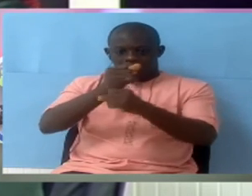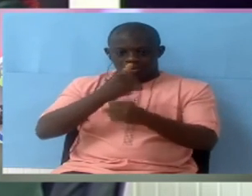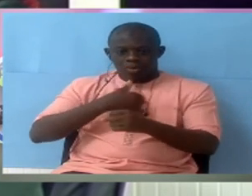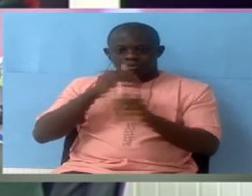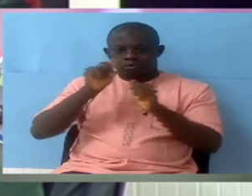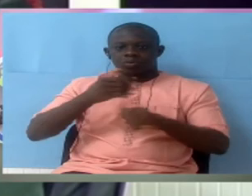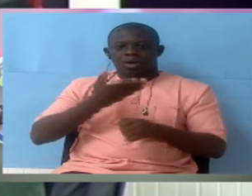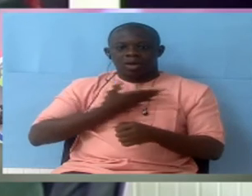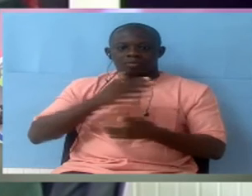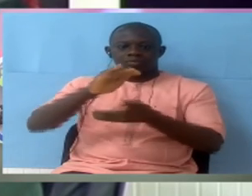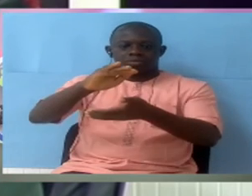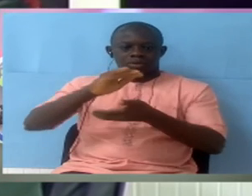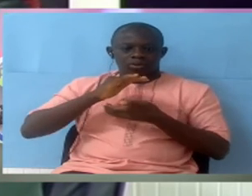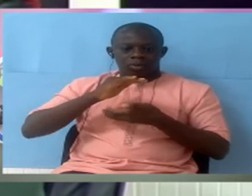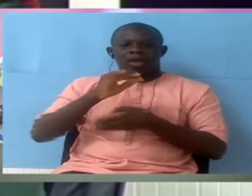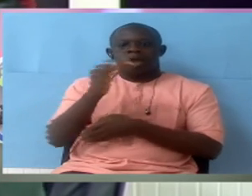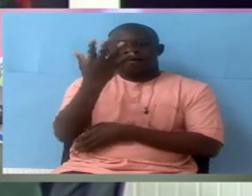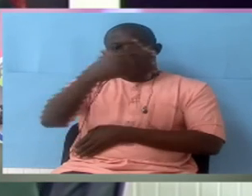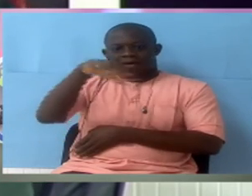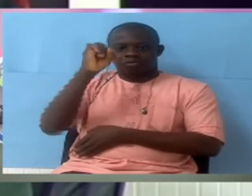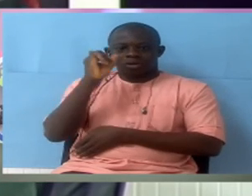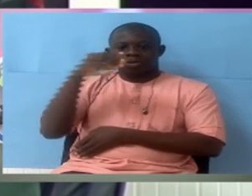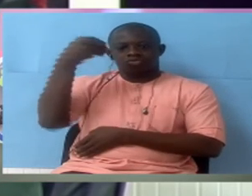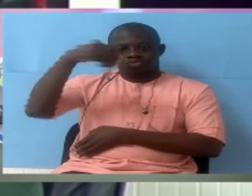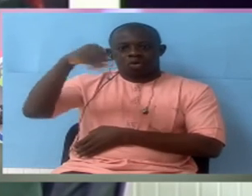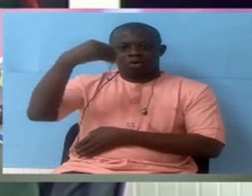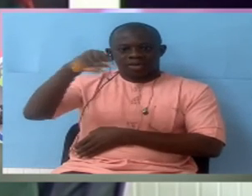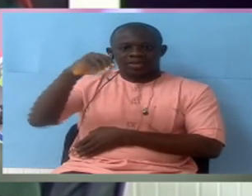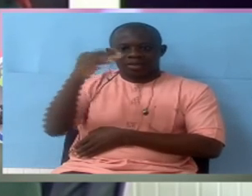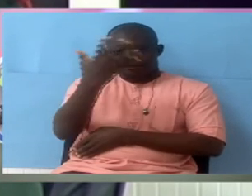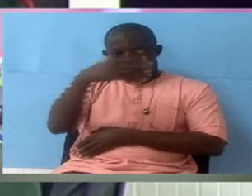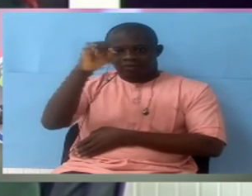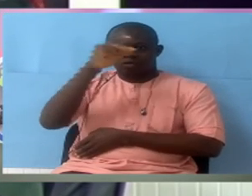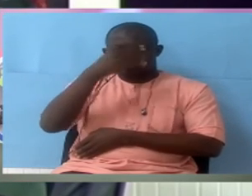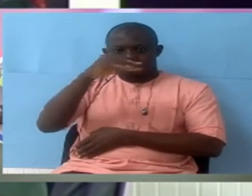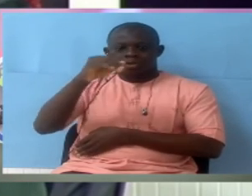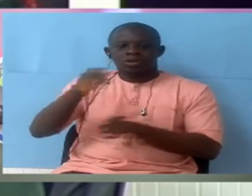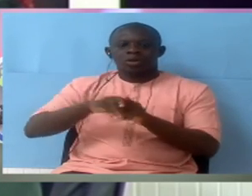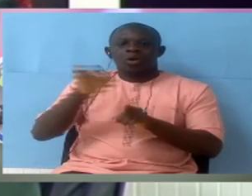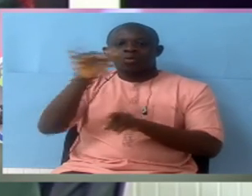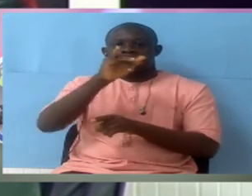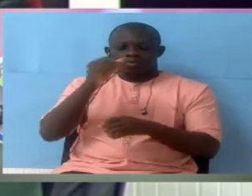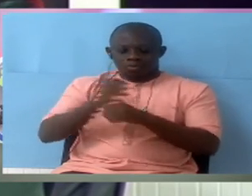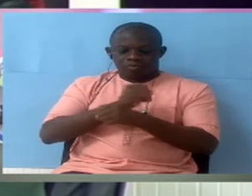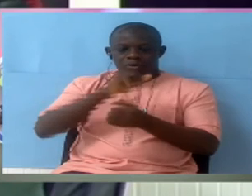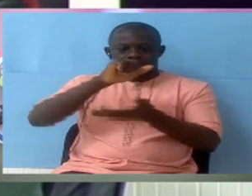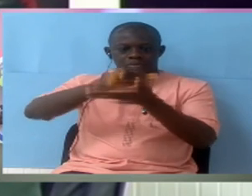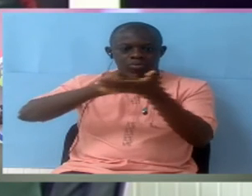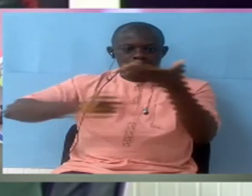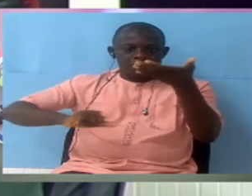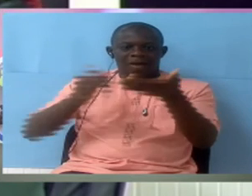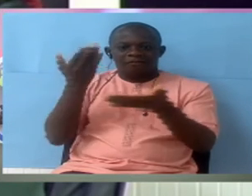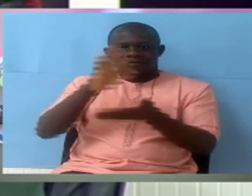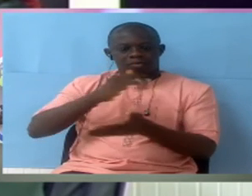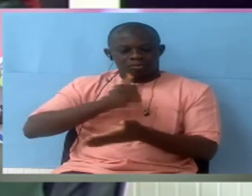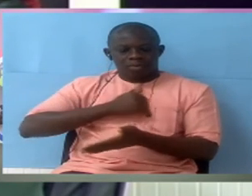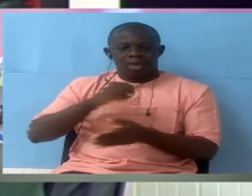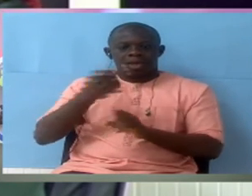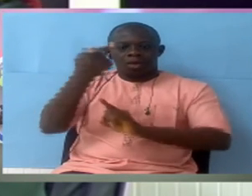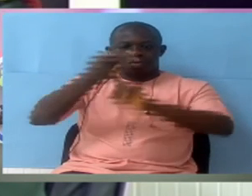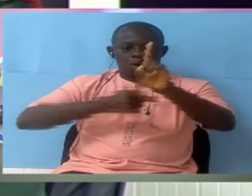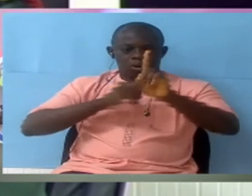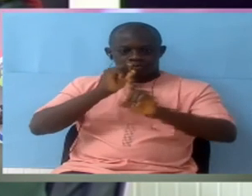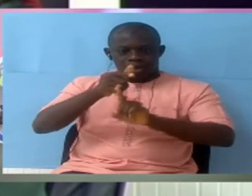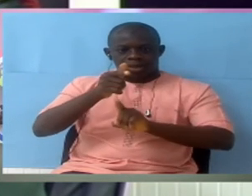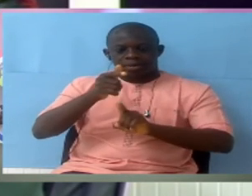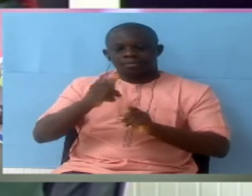my $500 which was deducted from my salary. Pour mu dimbele ma nak ma jot ci suma juromi temeri dollar